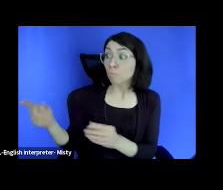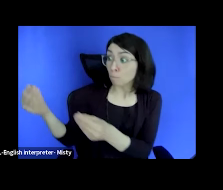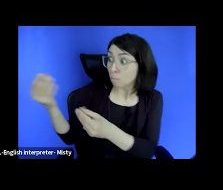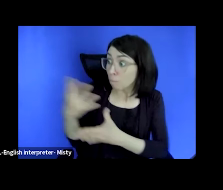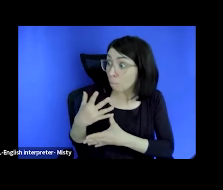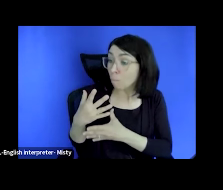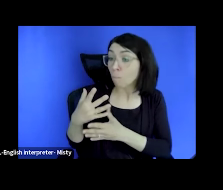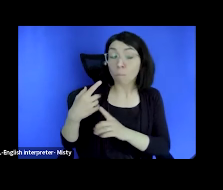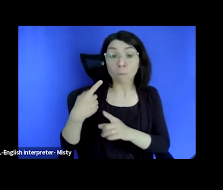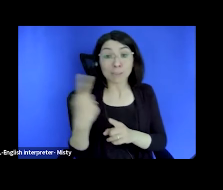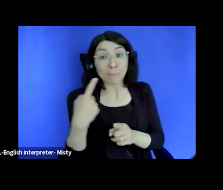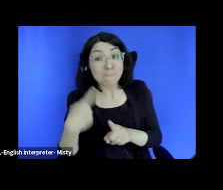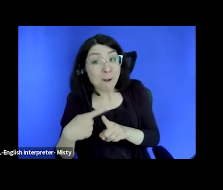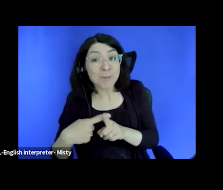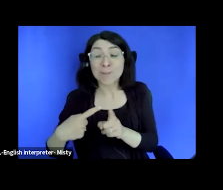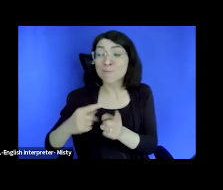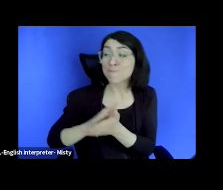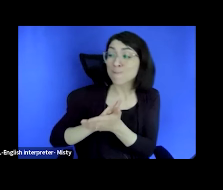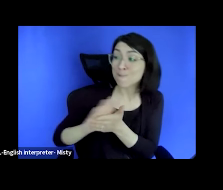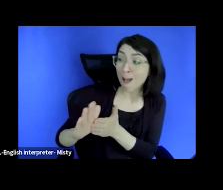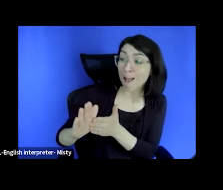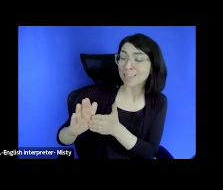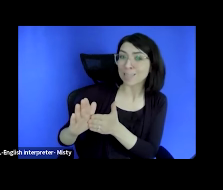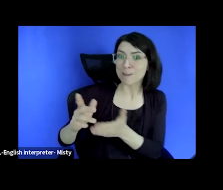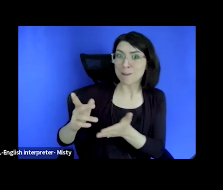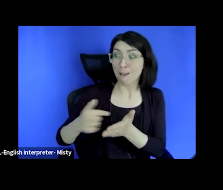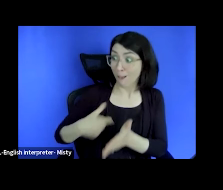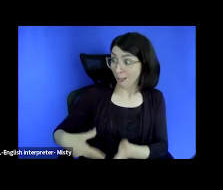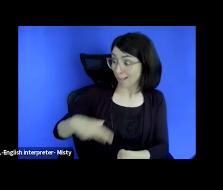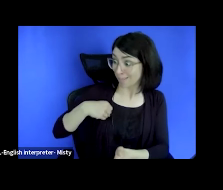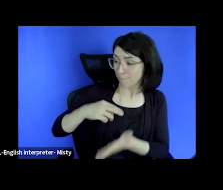I'm big headed. Okay, that's not necessarily the case.